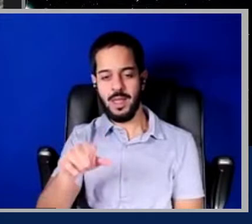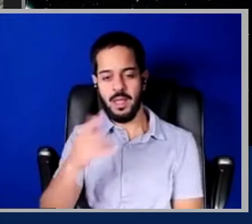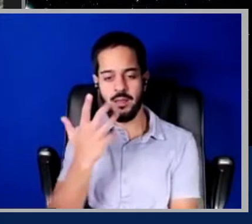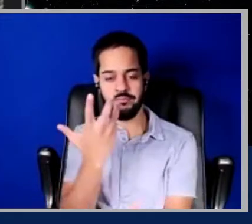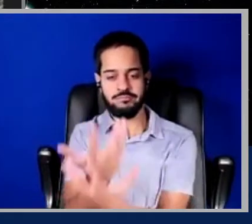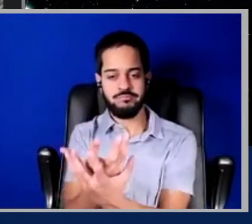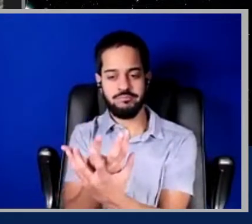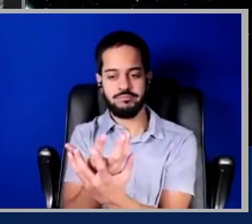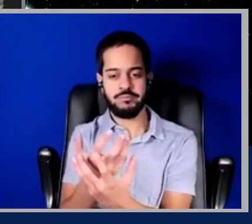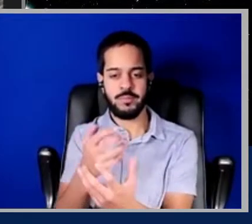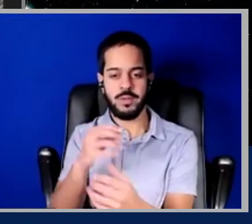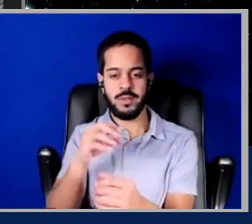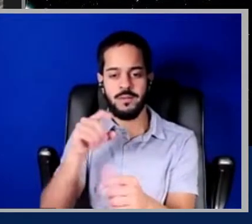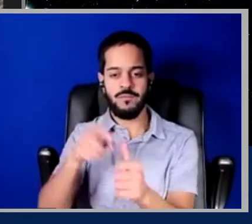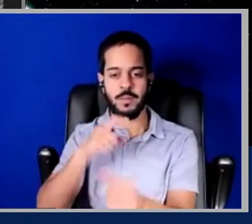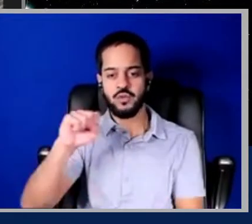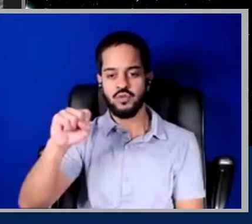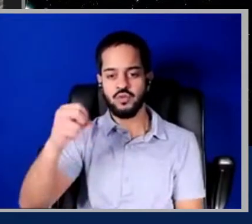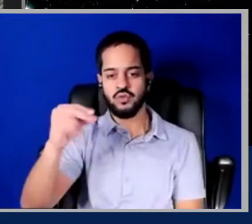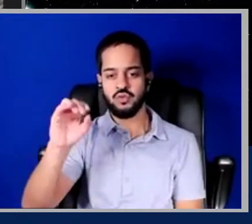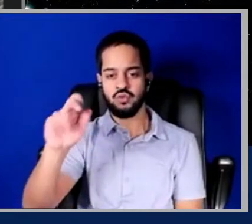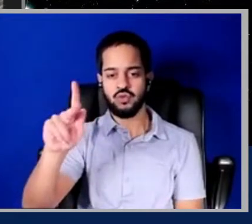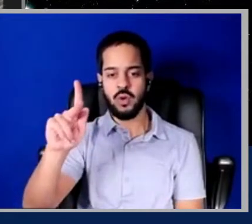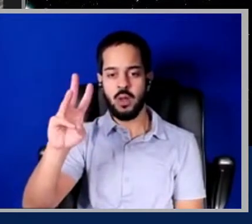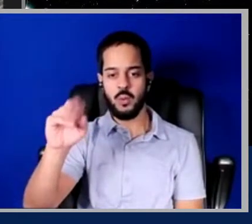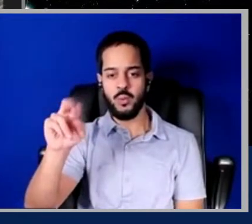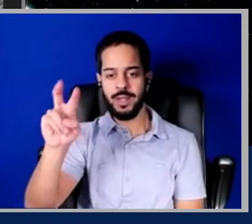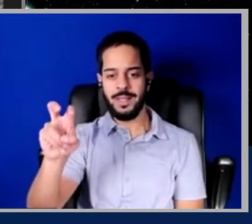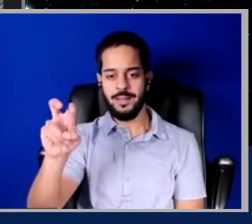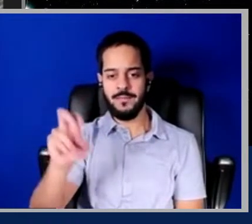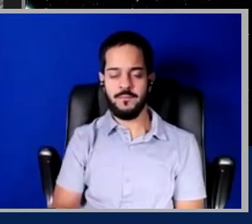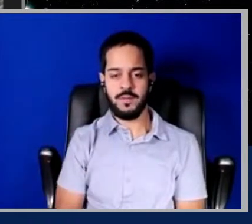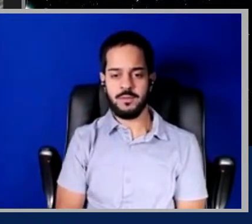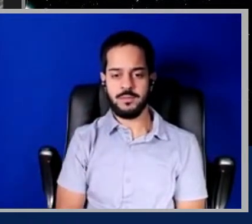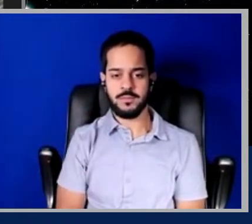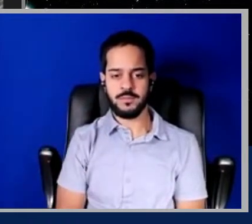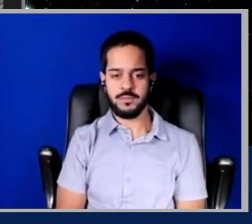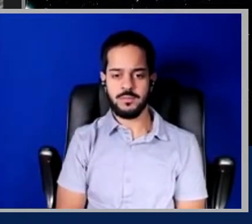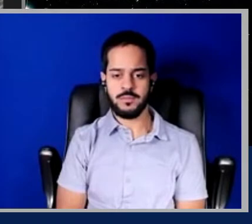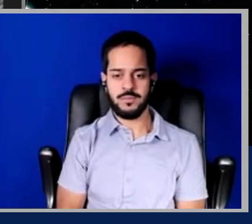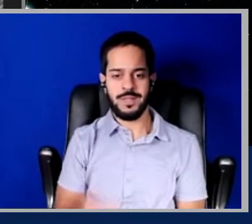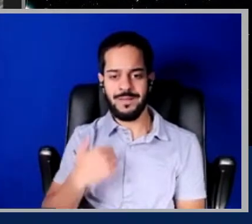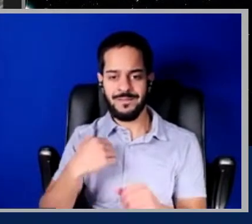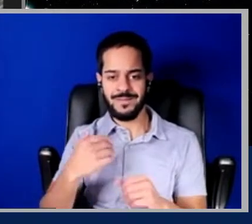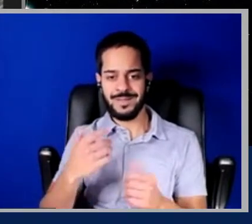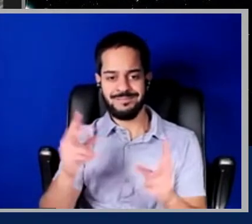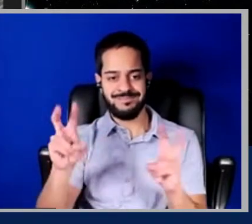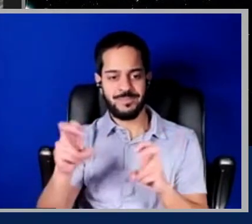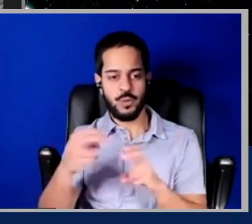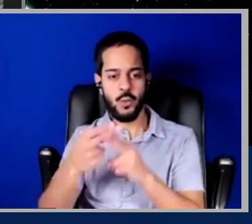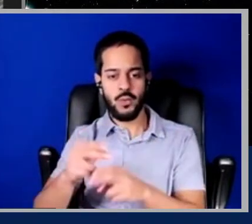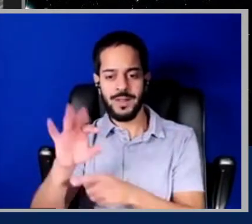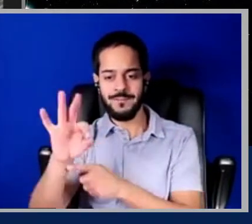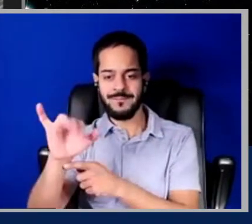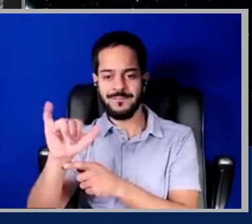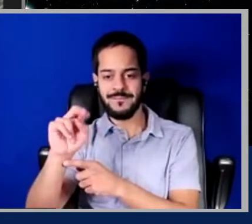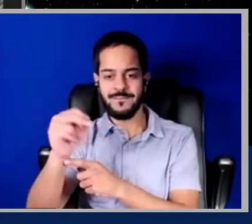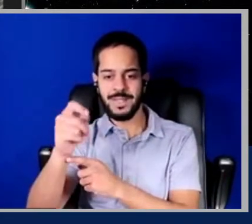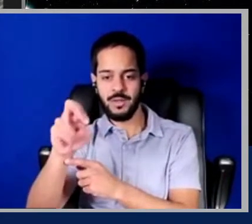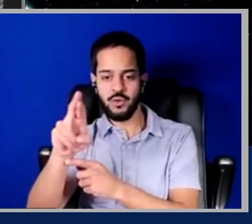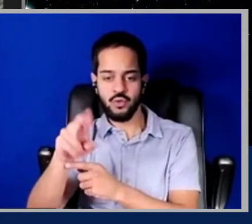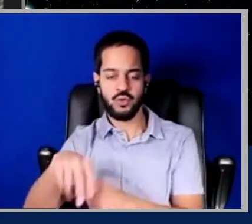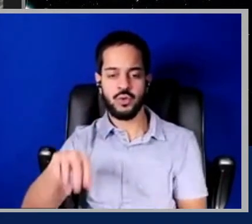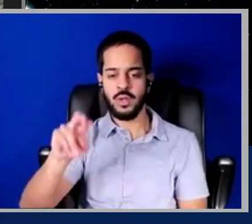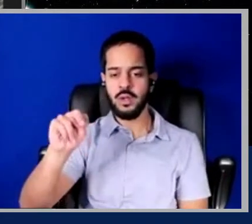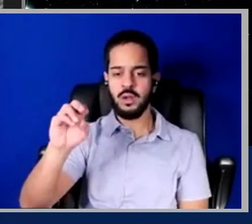the shockwave. And so you're having like all of these like fingers, these little nodules of